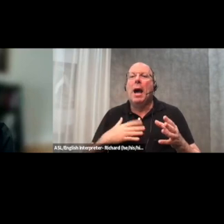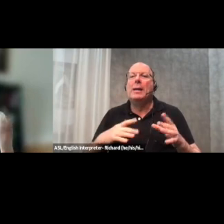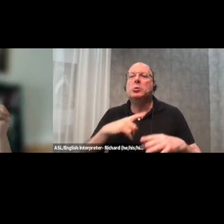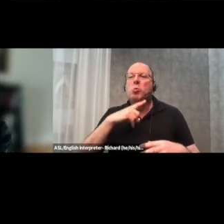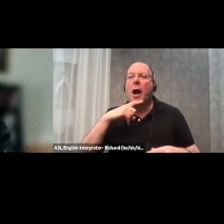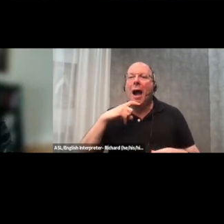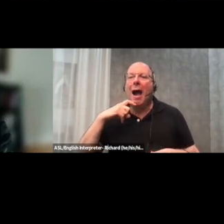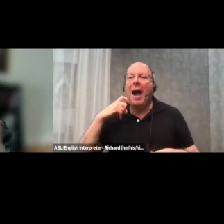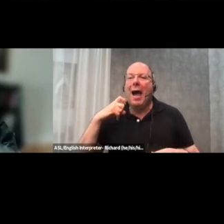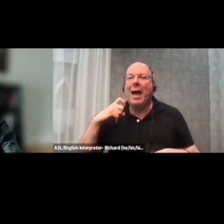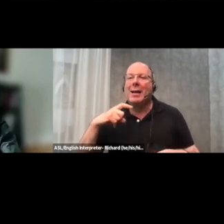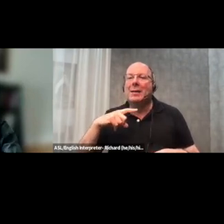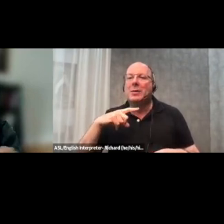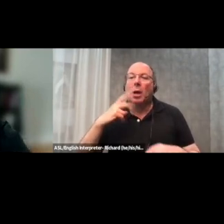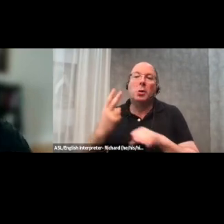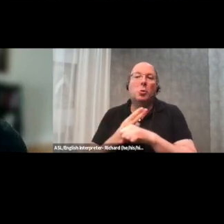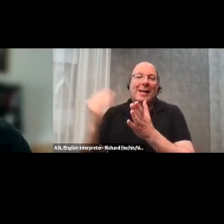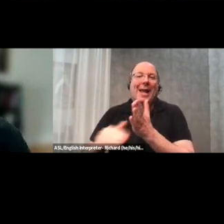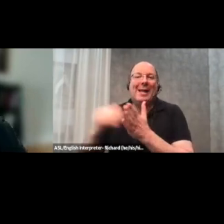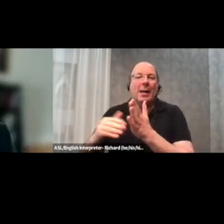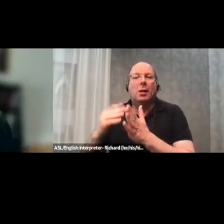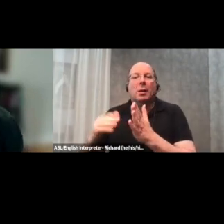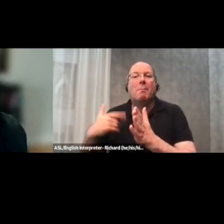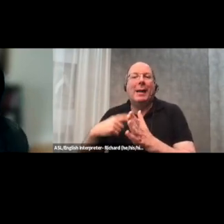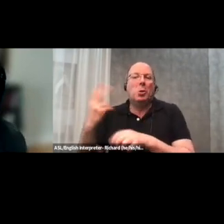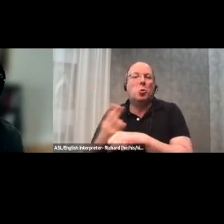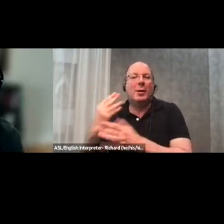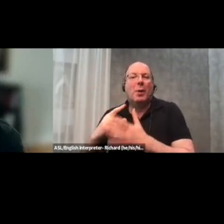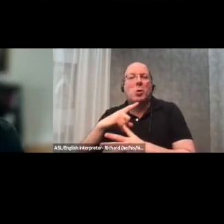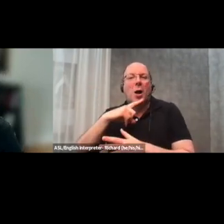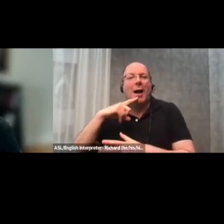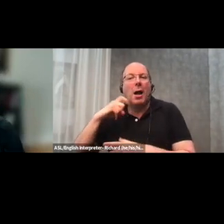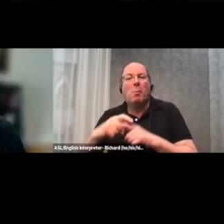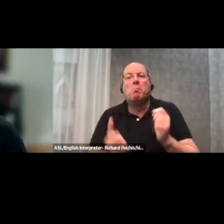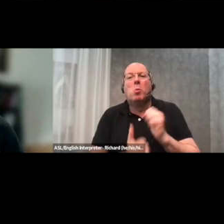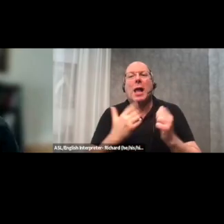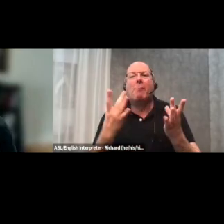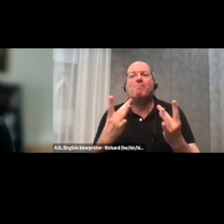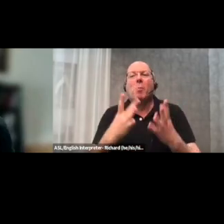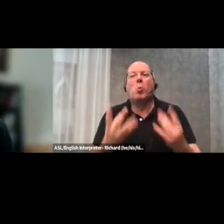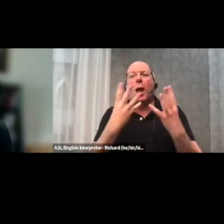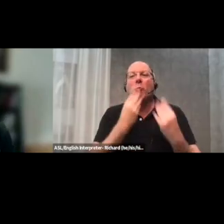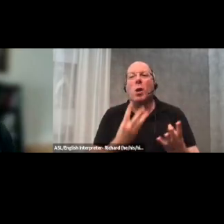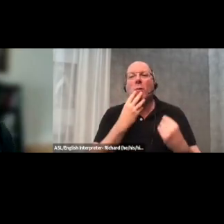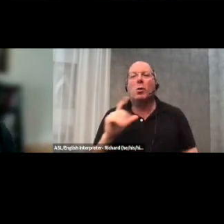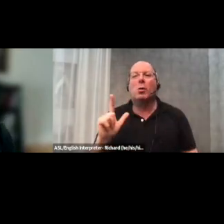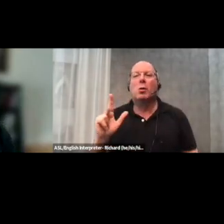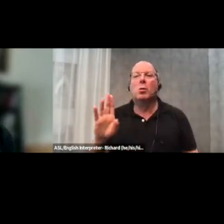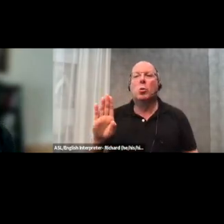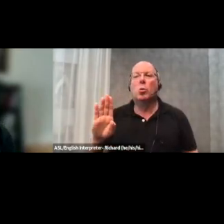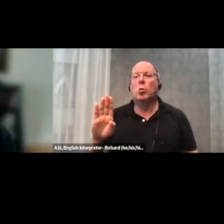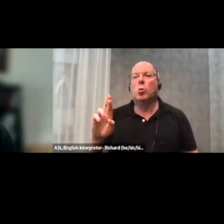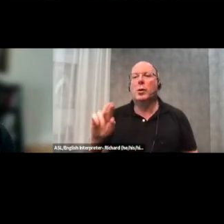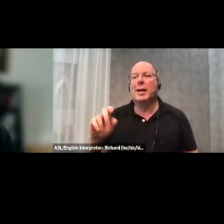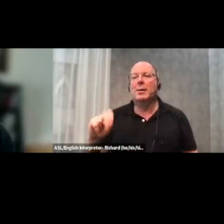little harder to get. So I use the same demo one over and over. Don't do that in real life. So then also